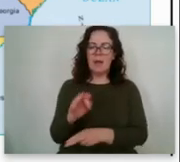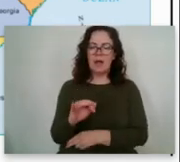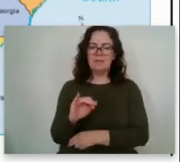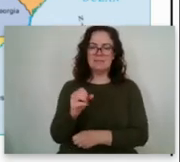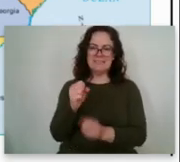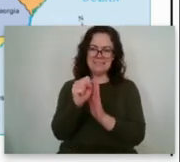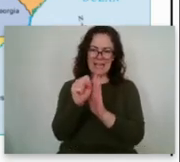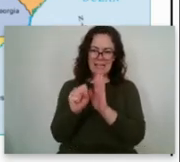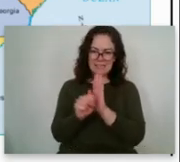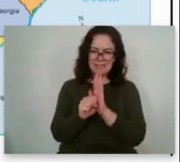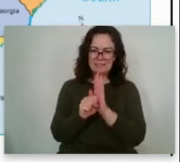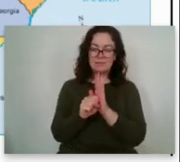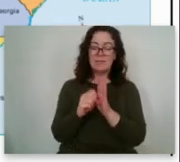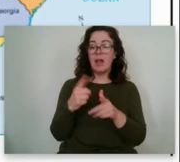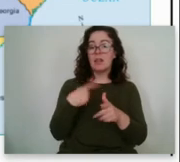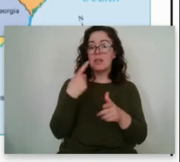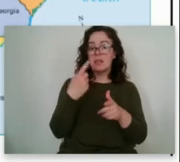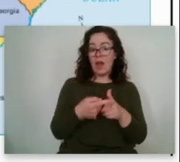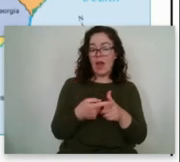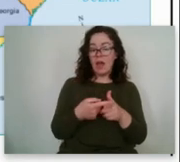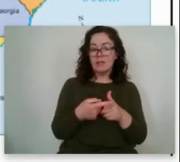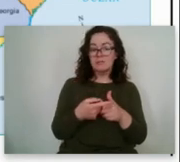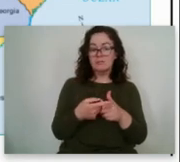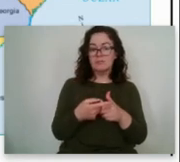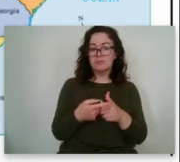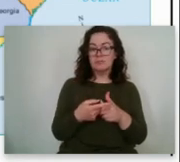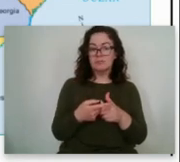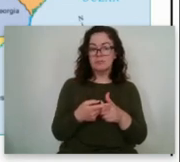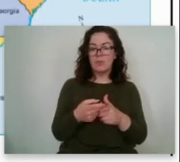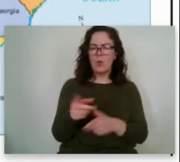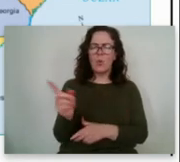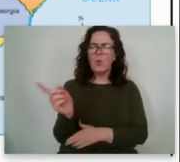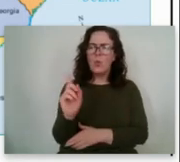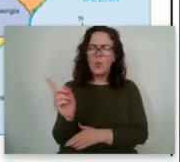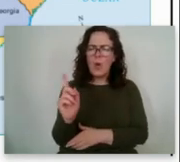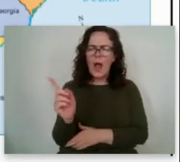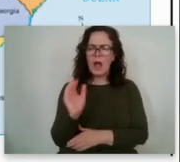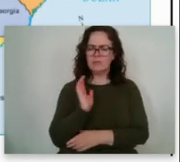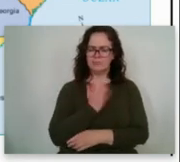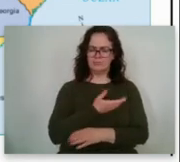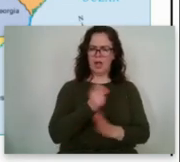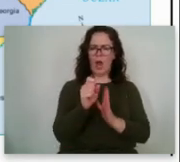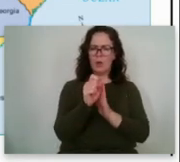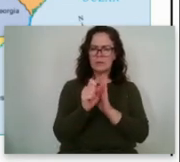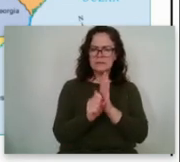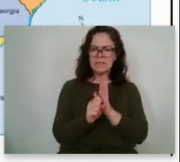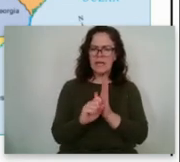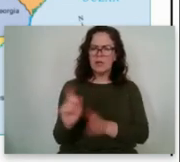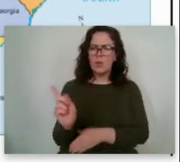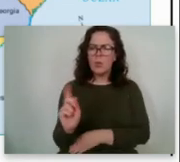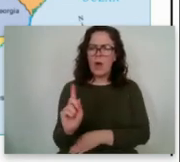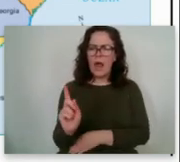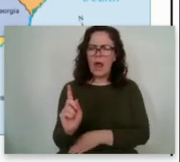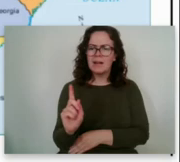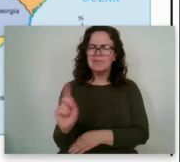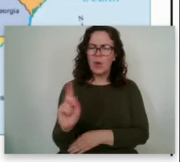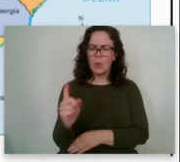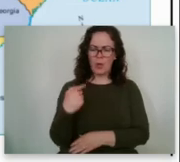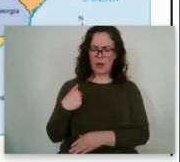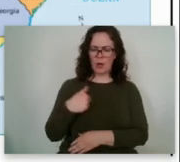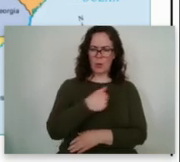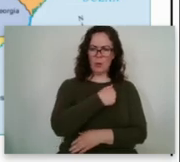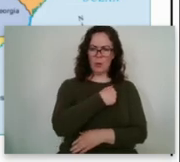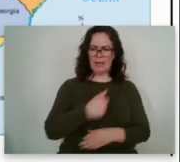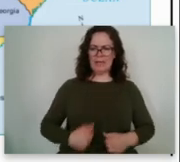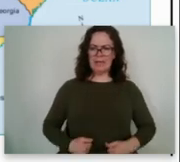And then secondly, where is our state located on this map of the United States of America? Are you able to locate